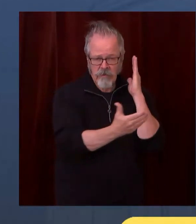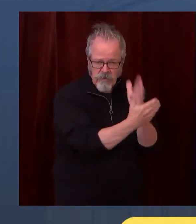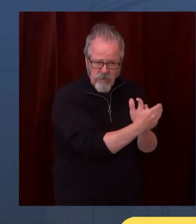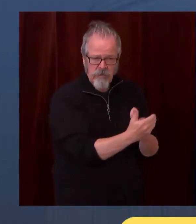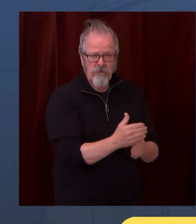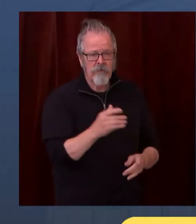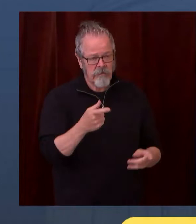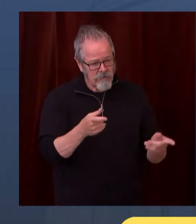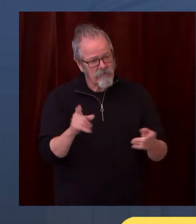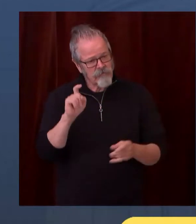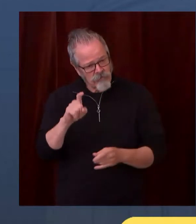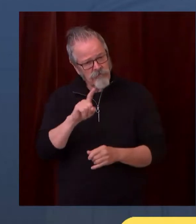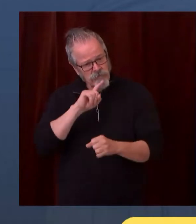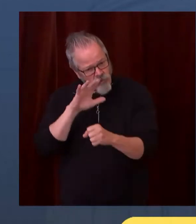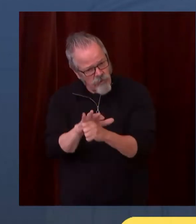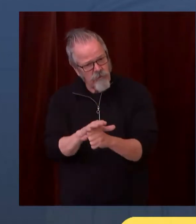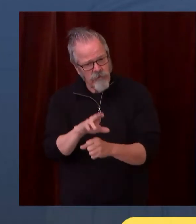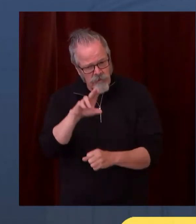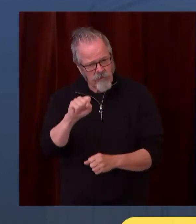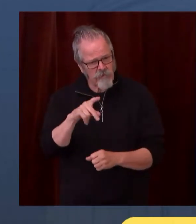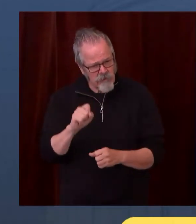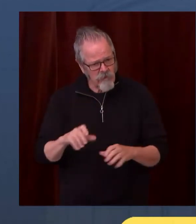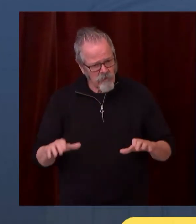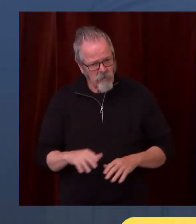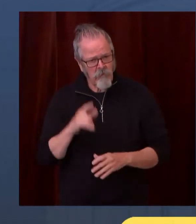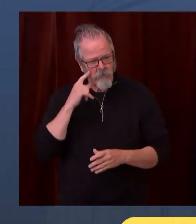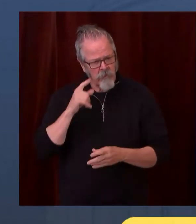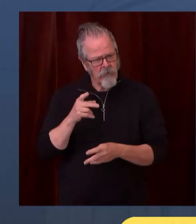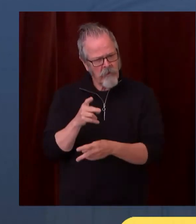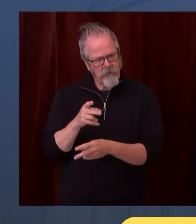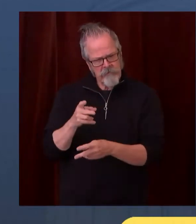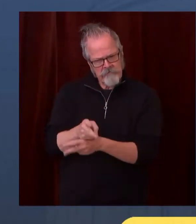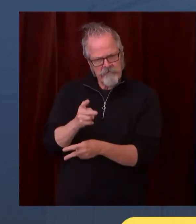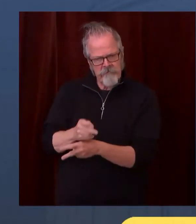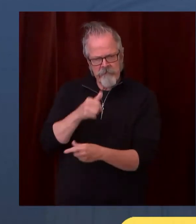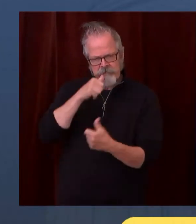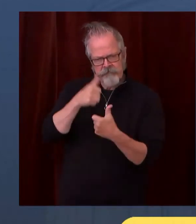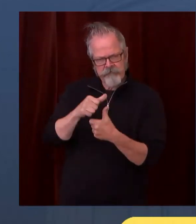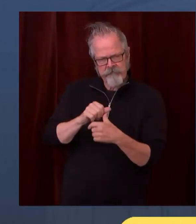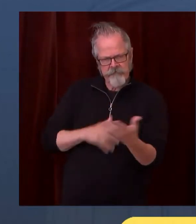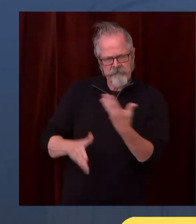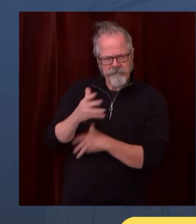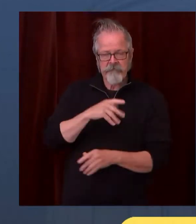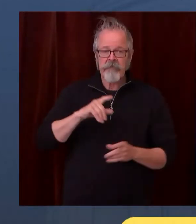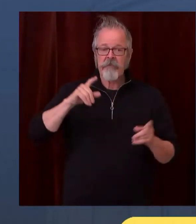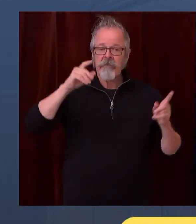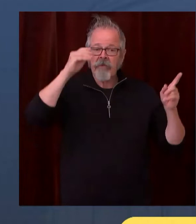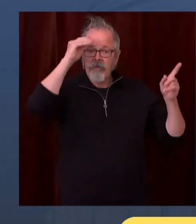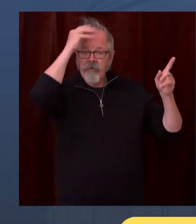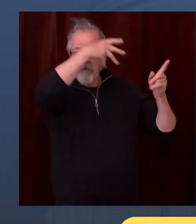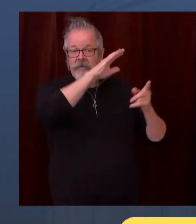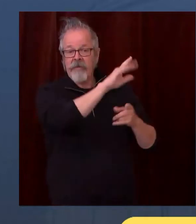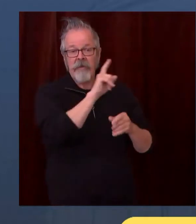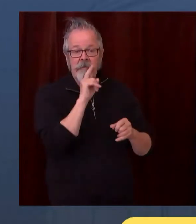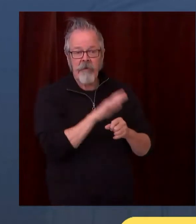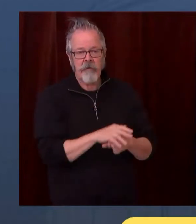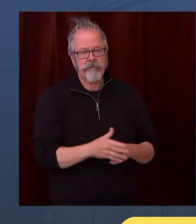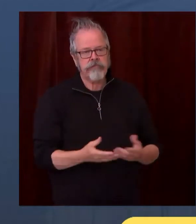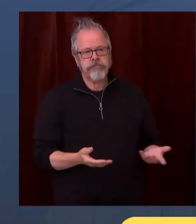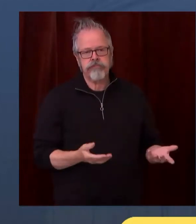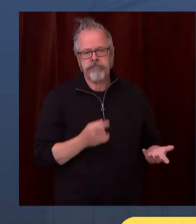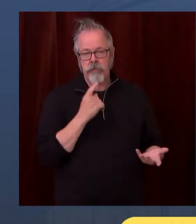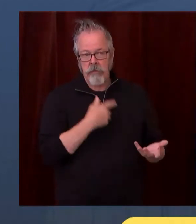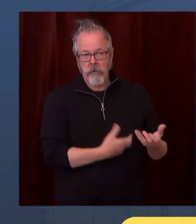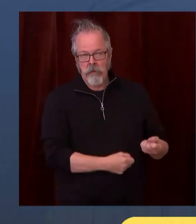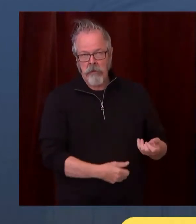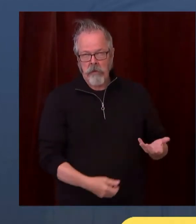exactly credible. So I'm glad that the Attorney General is again pursuing efforts. He has a good track record. He's